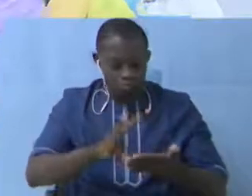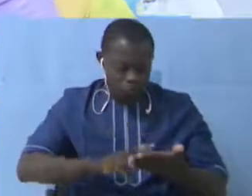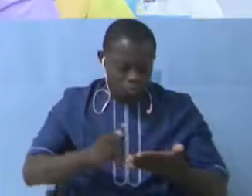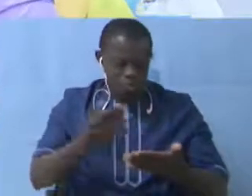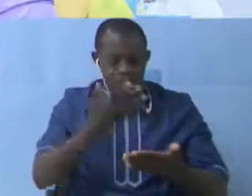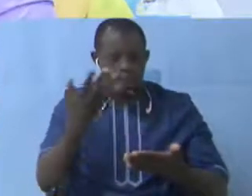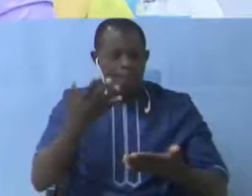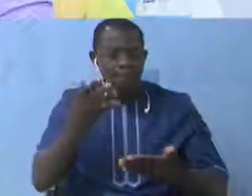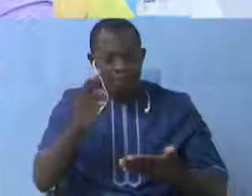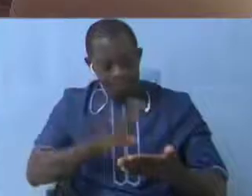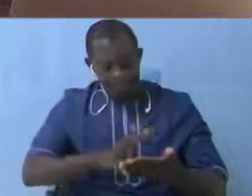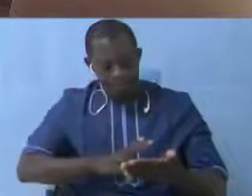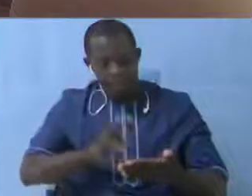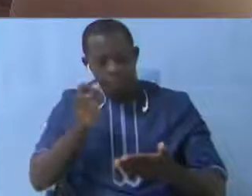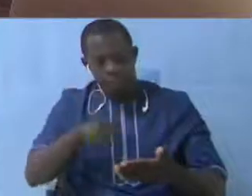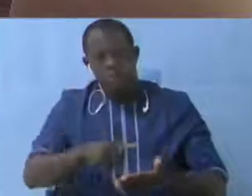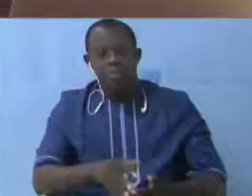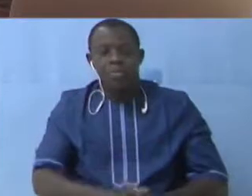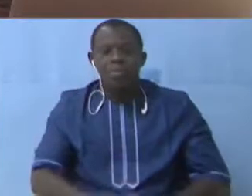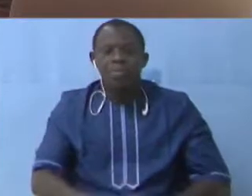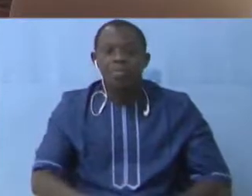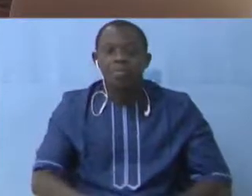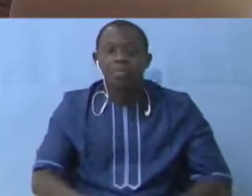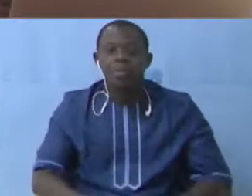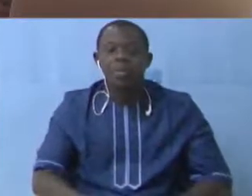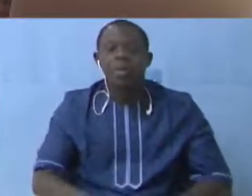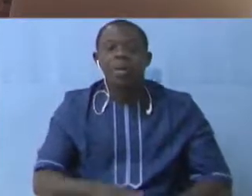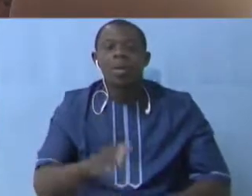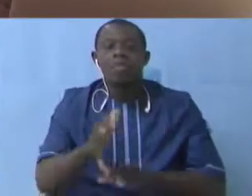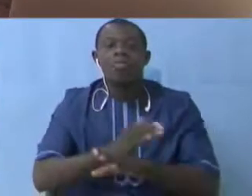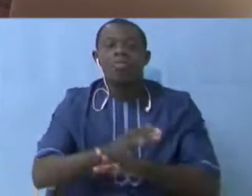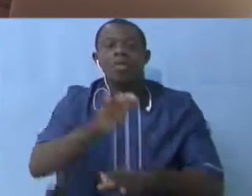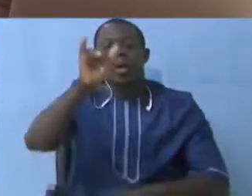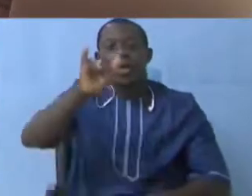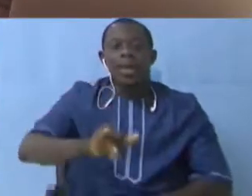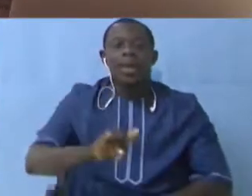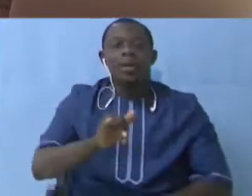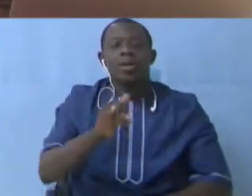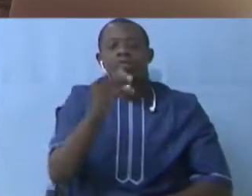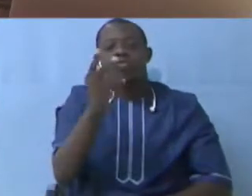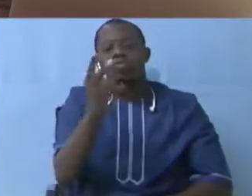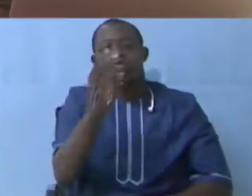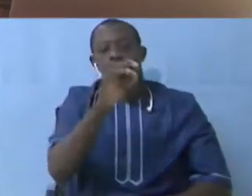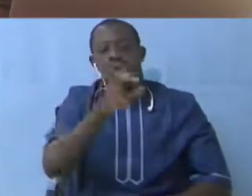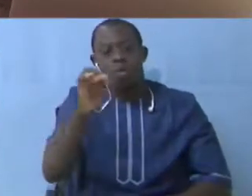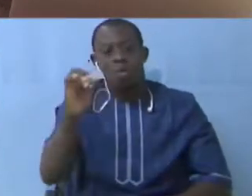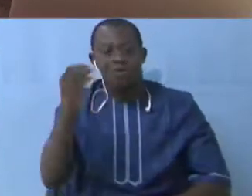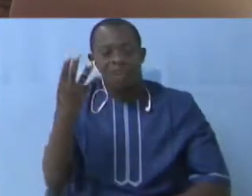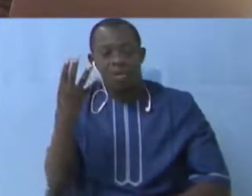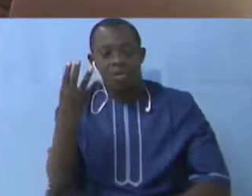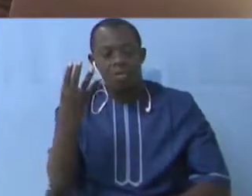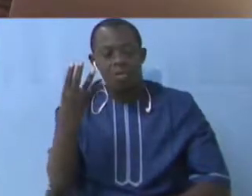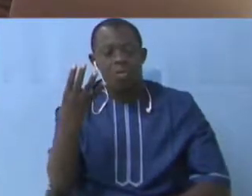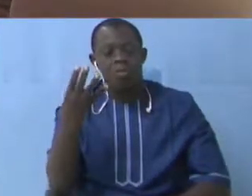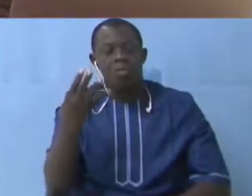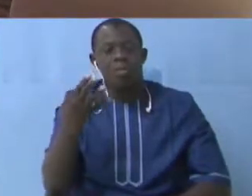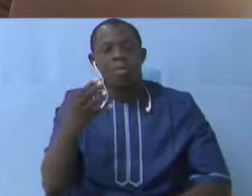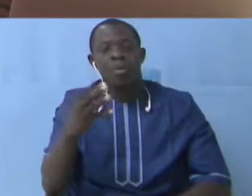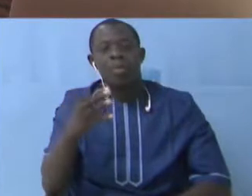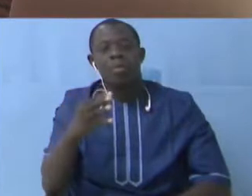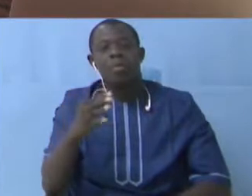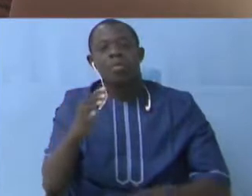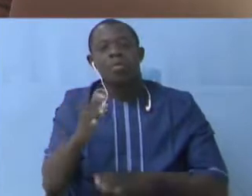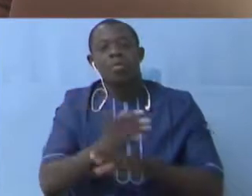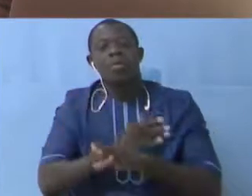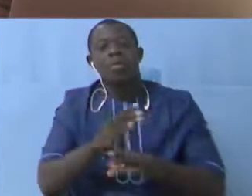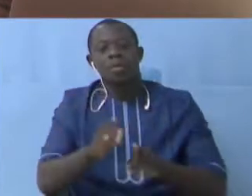ci yooyu. In the year of 2004, atum 2004. you wrote a letter to the president